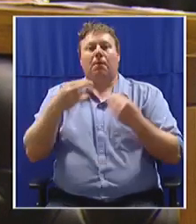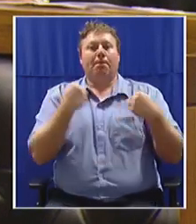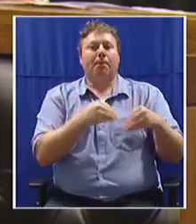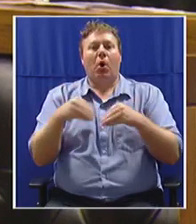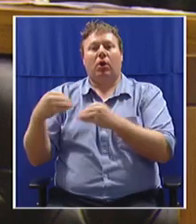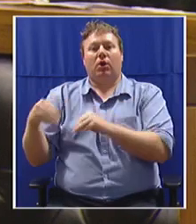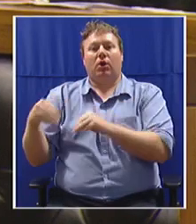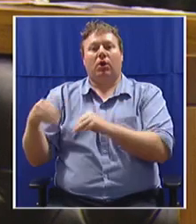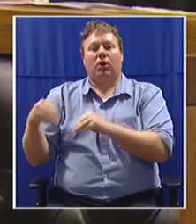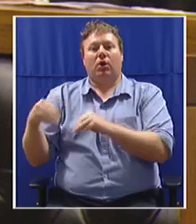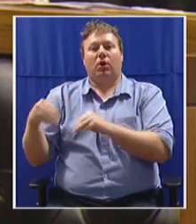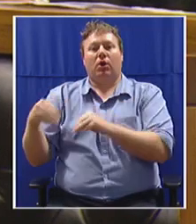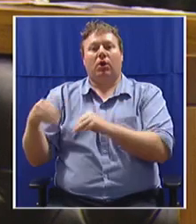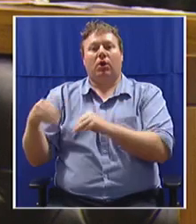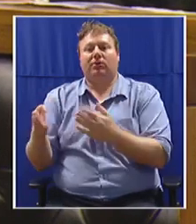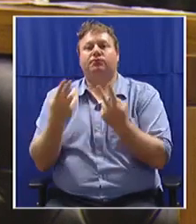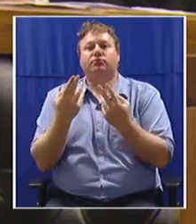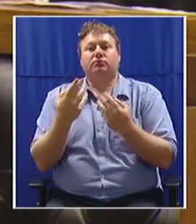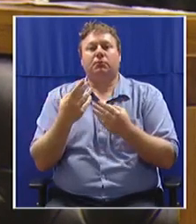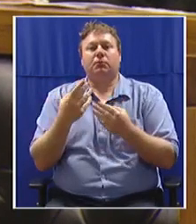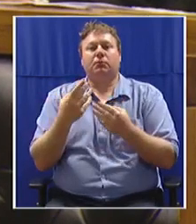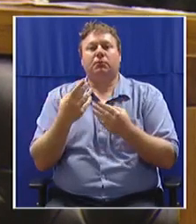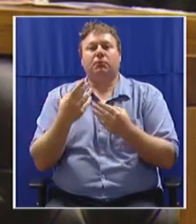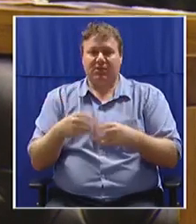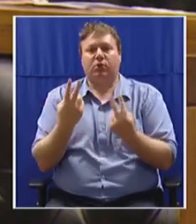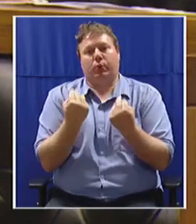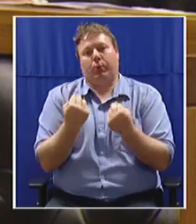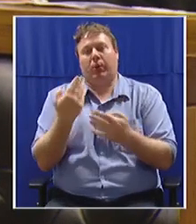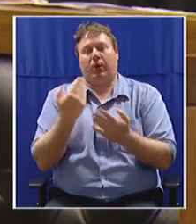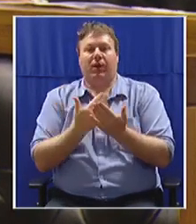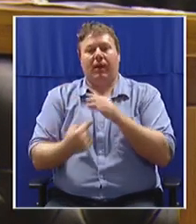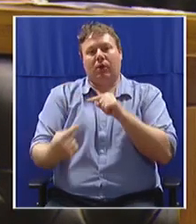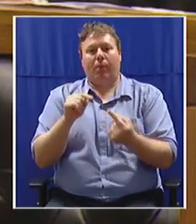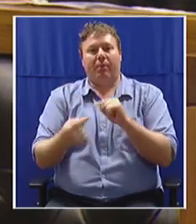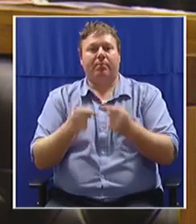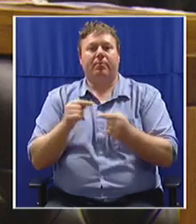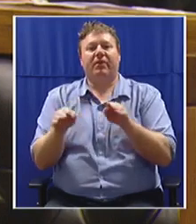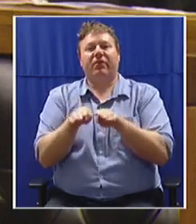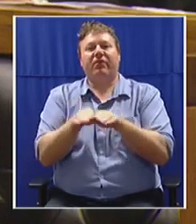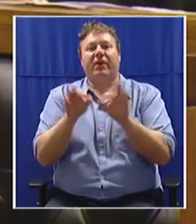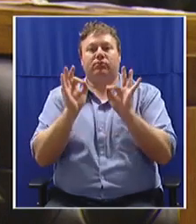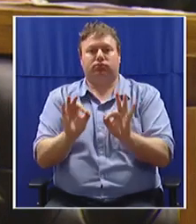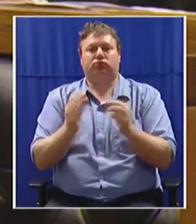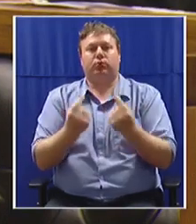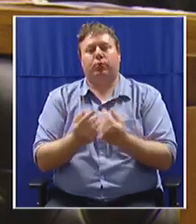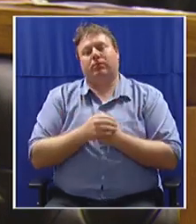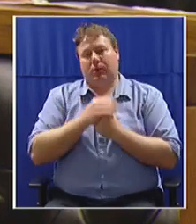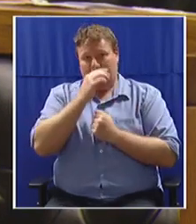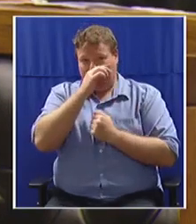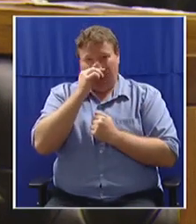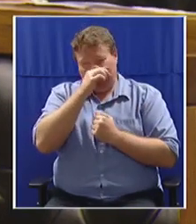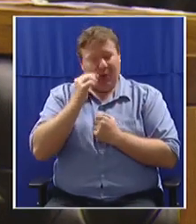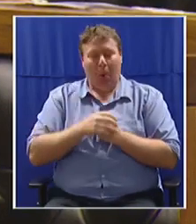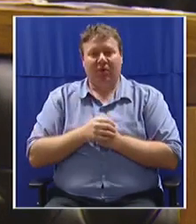new enterprises can complete and compete fairly. Earlier this month,